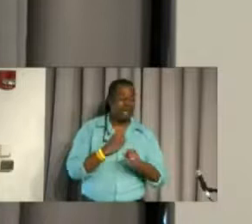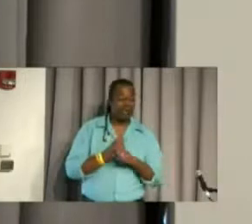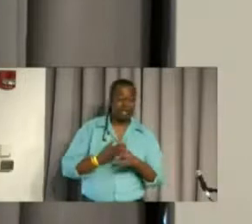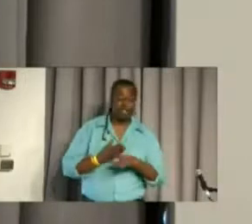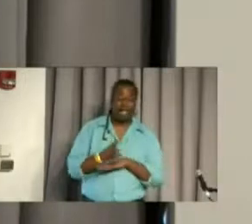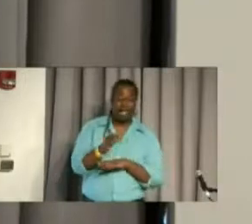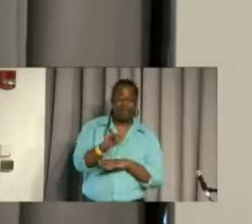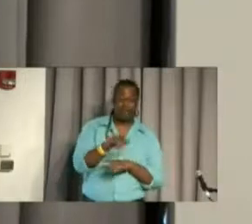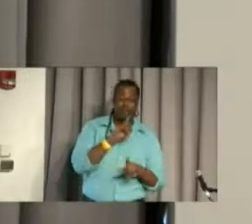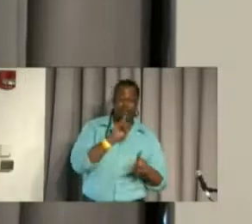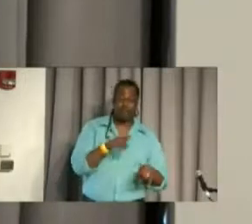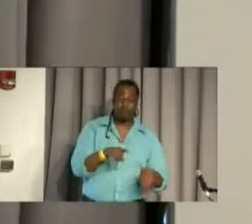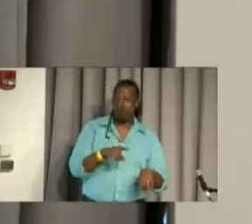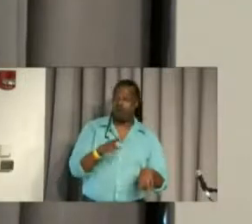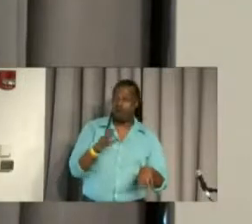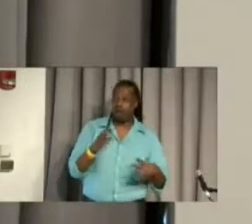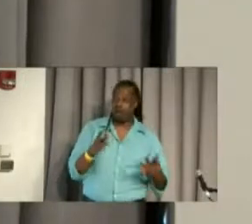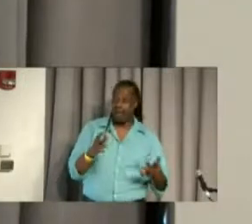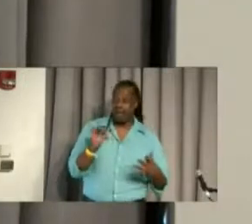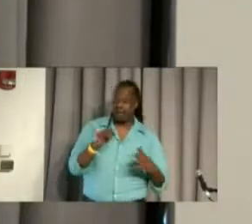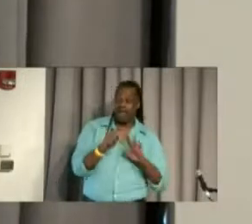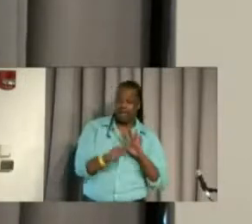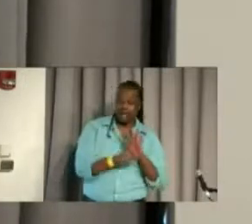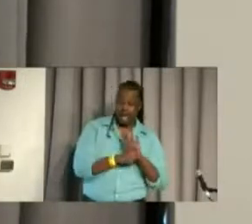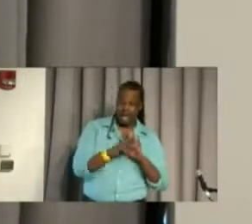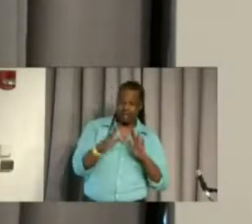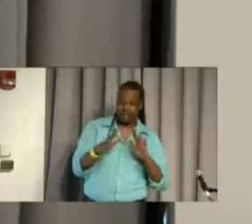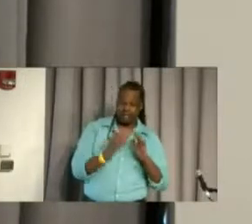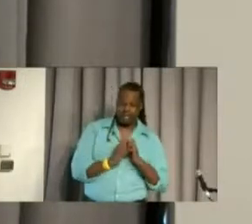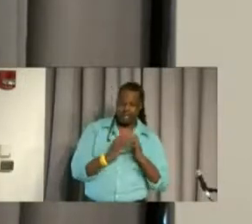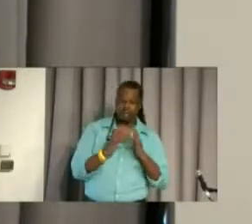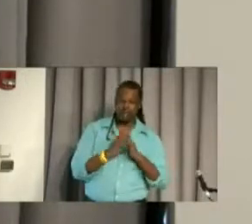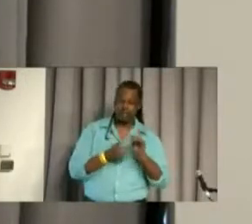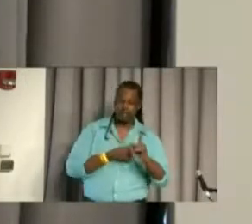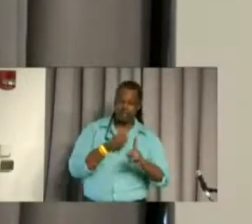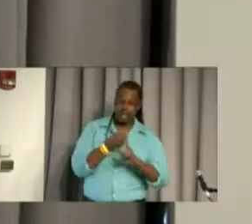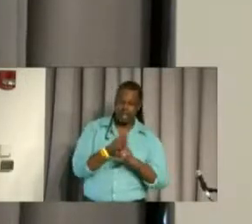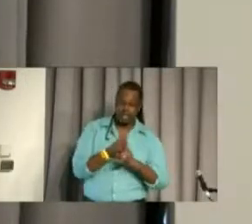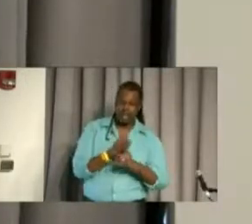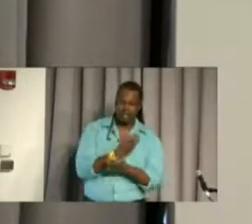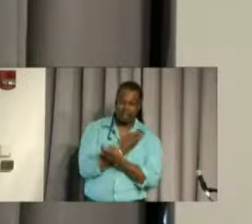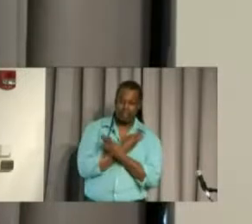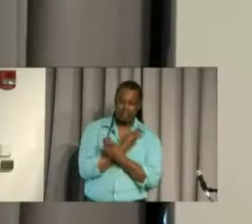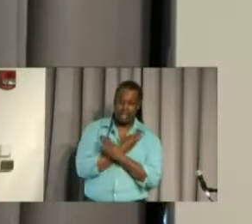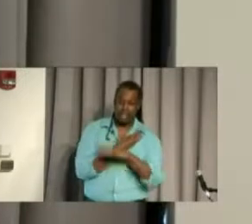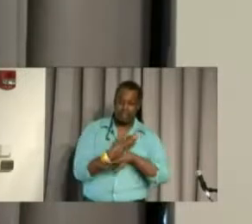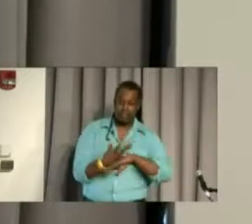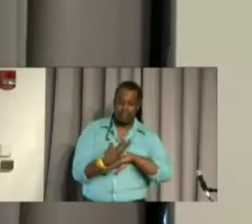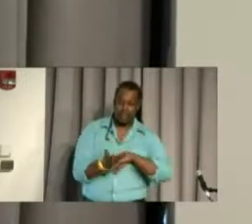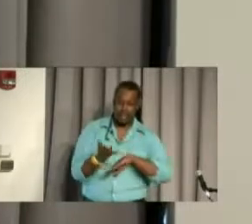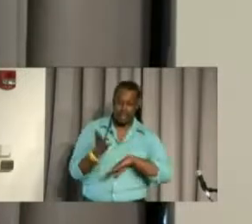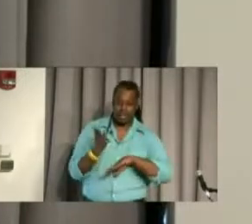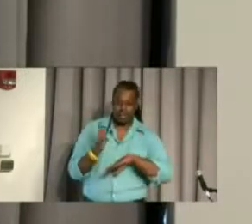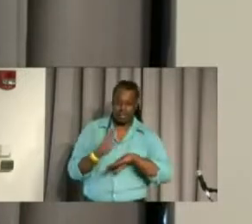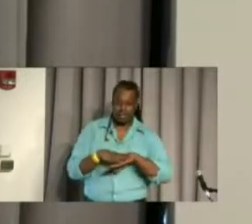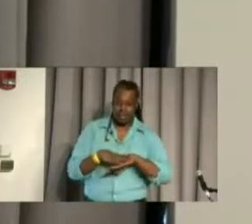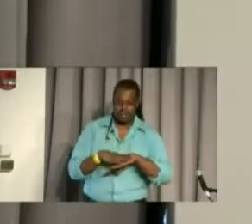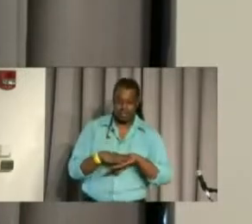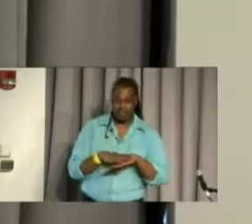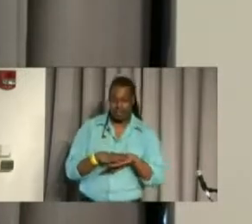report, which was a groundbreaking report which established the impact of toxic waste